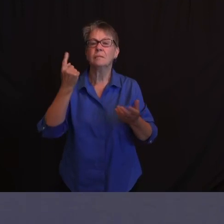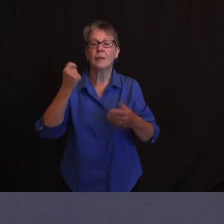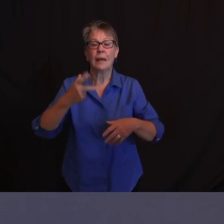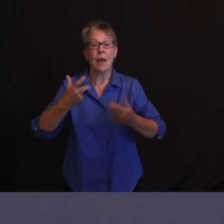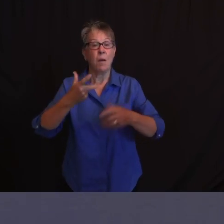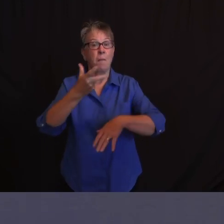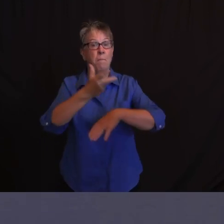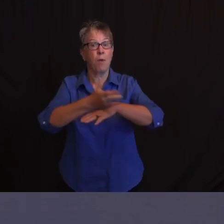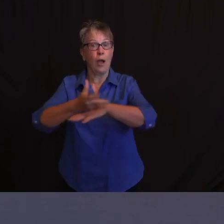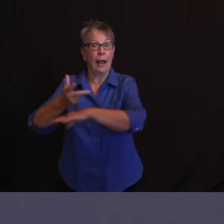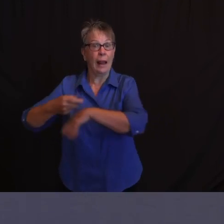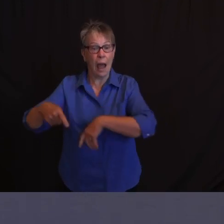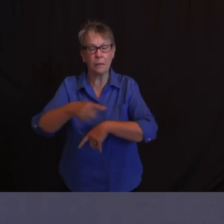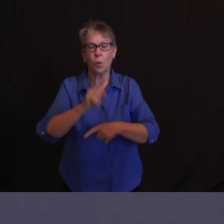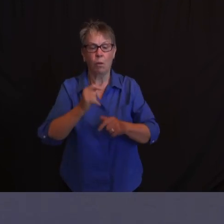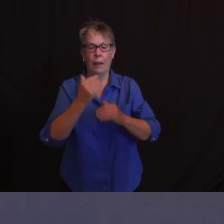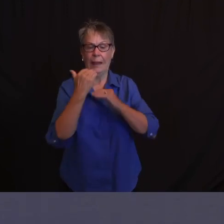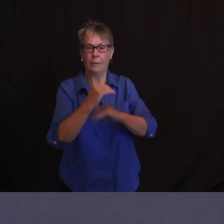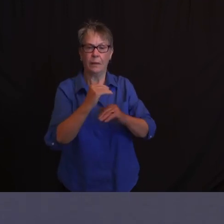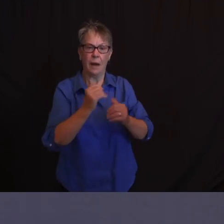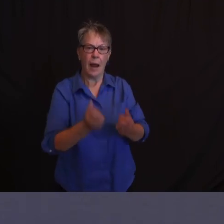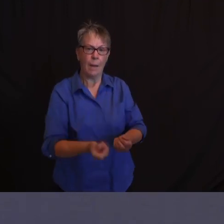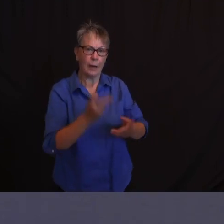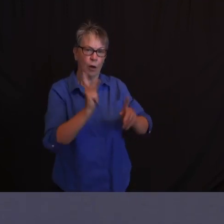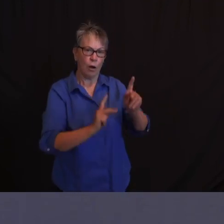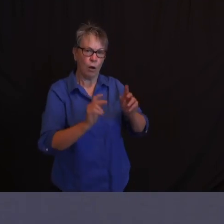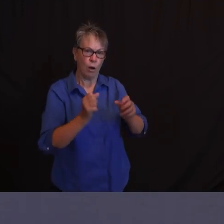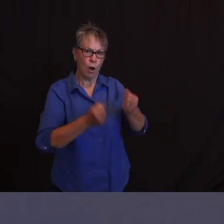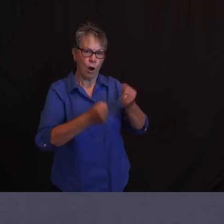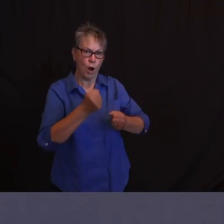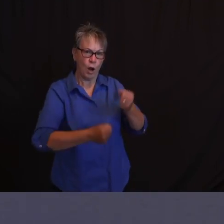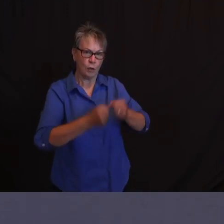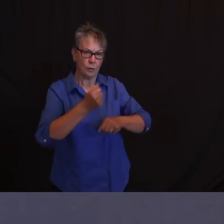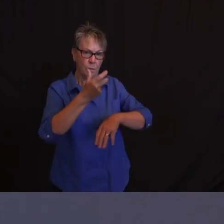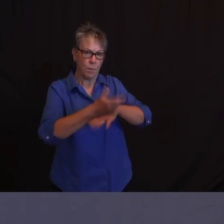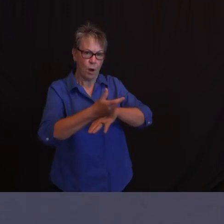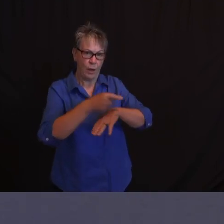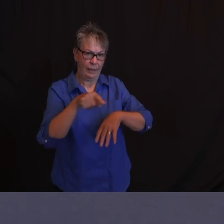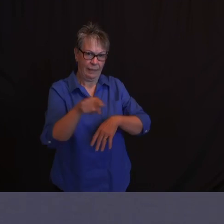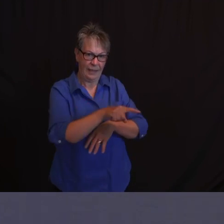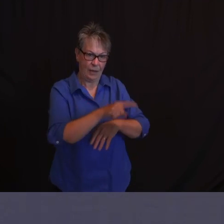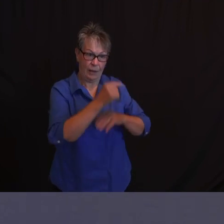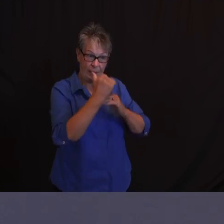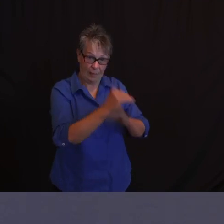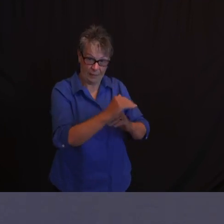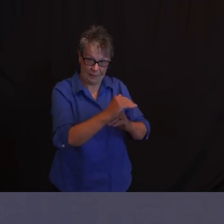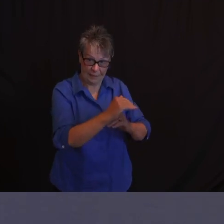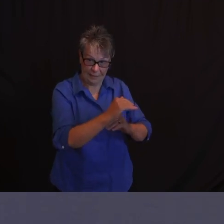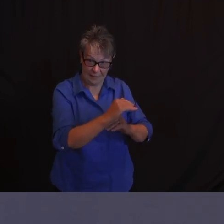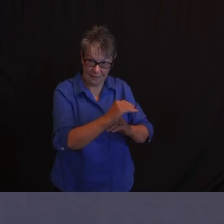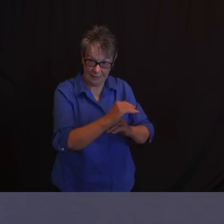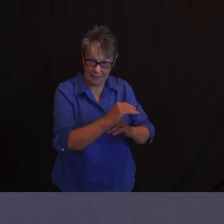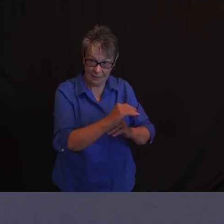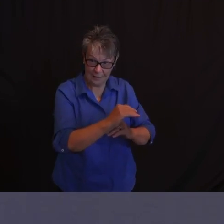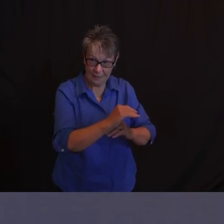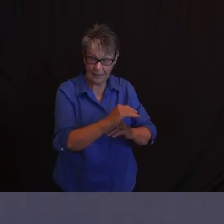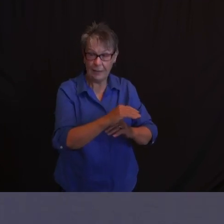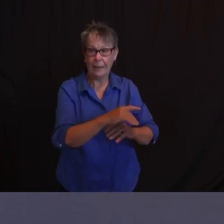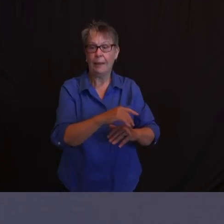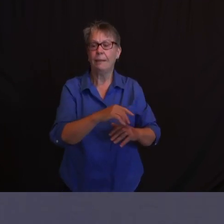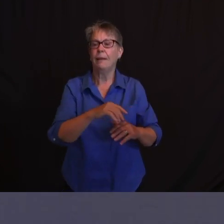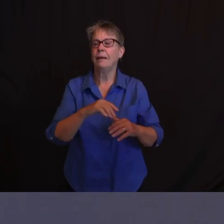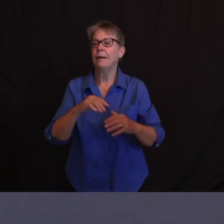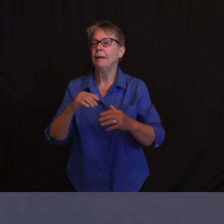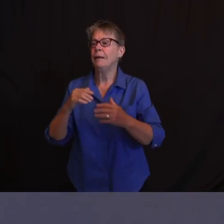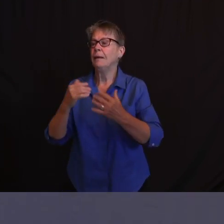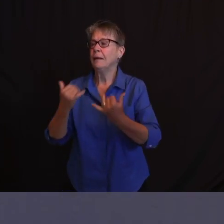some limitation on the amount of day tags or season or monthly passes. And it's some of what we saw for all the above